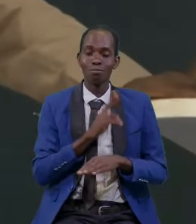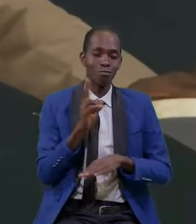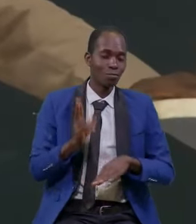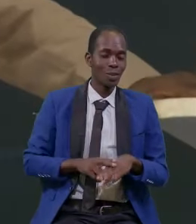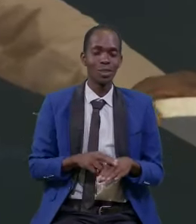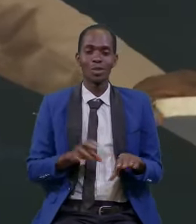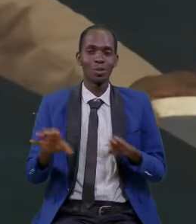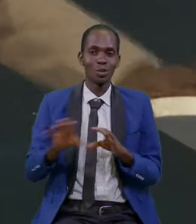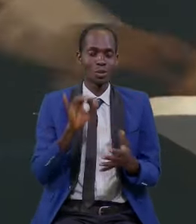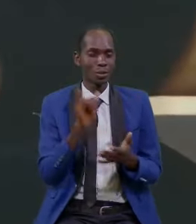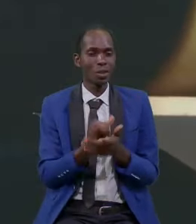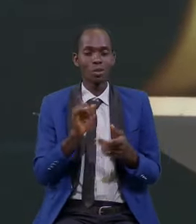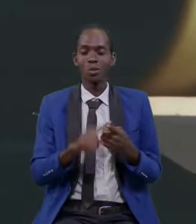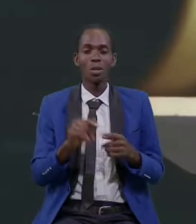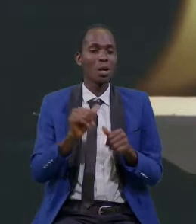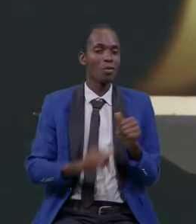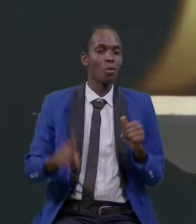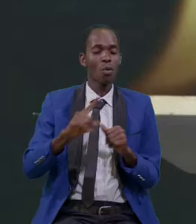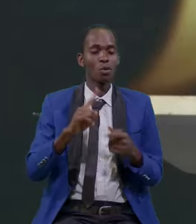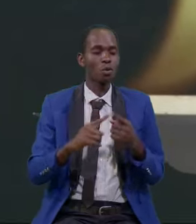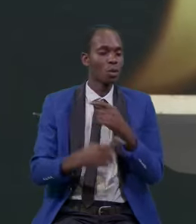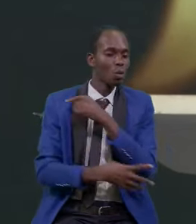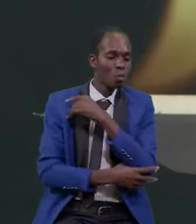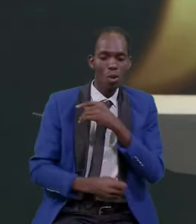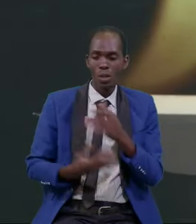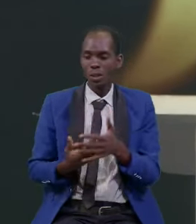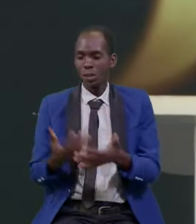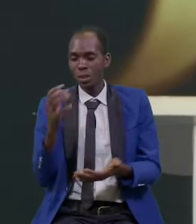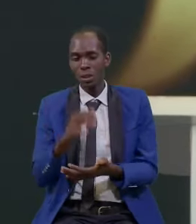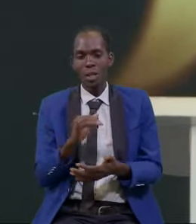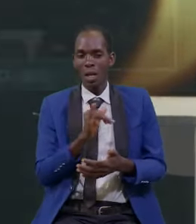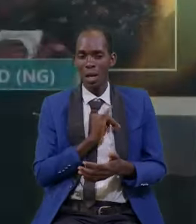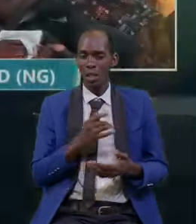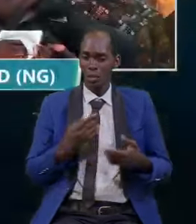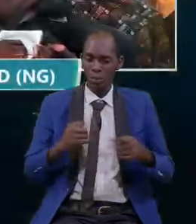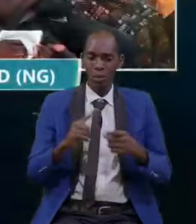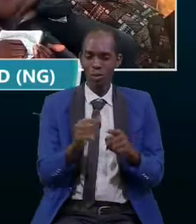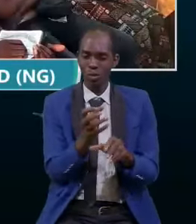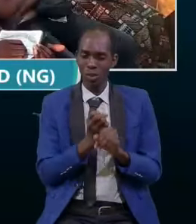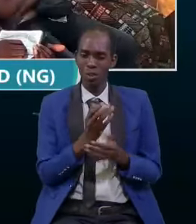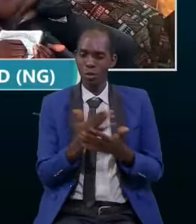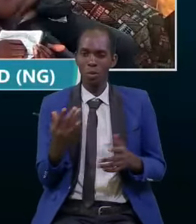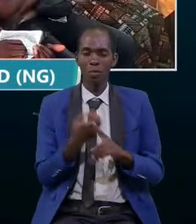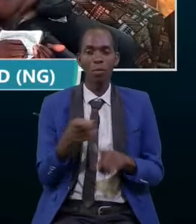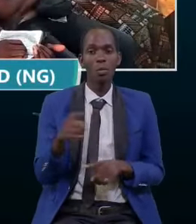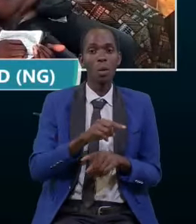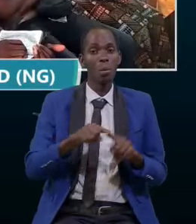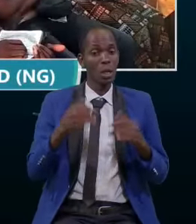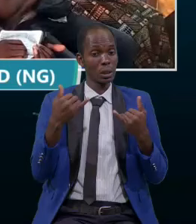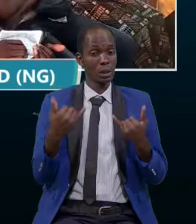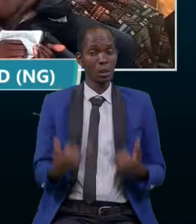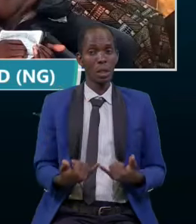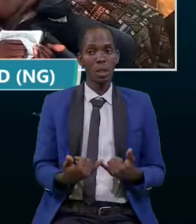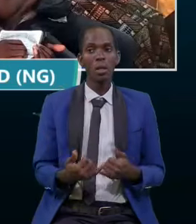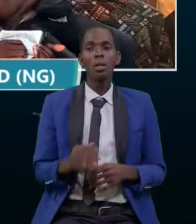the poor, to the rich, to everyone. And I try to get all I can get from them. But now, if I see they are poor,